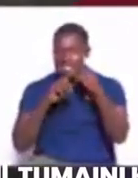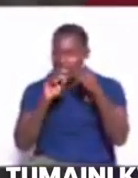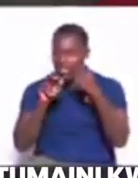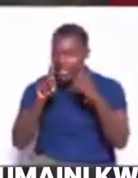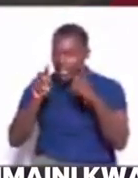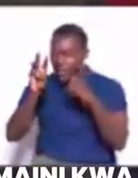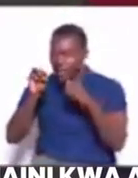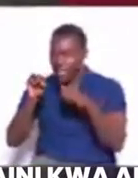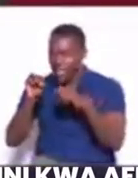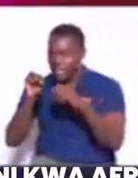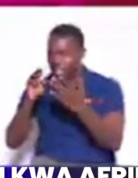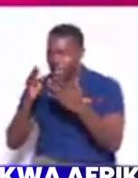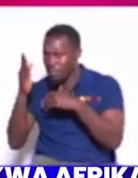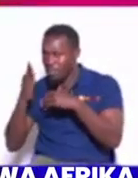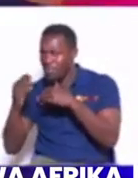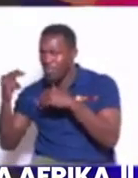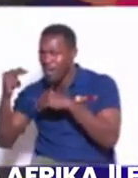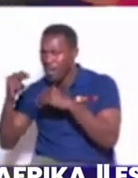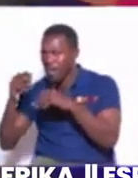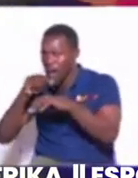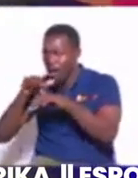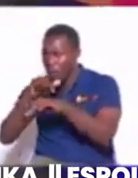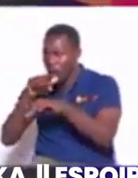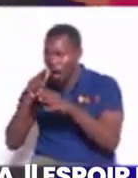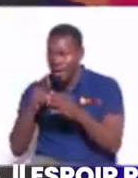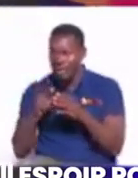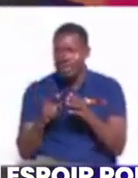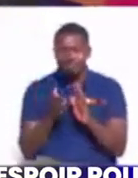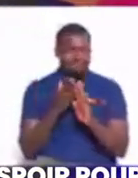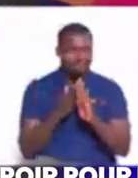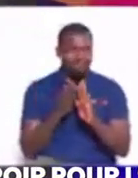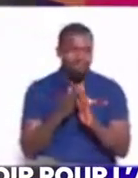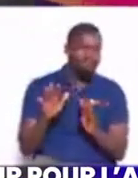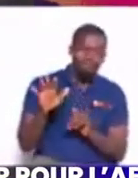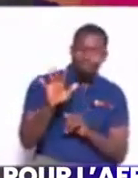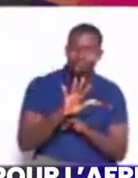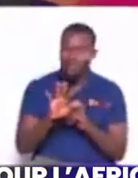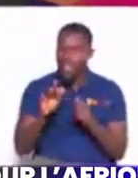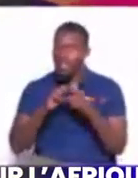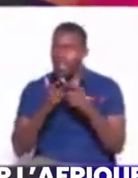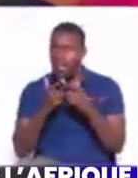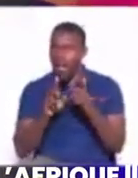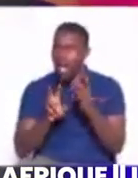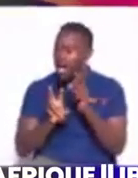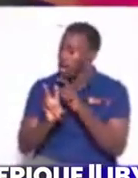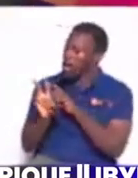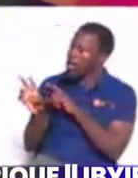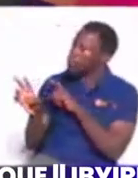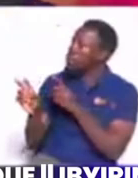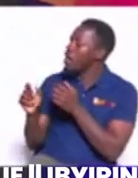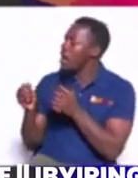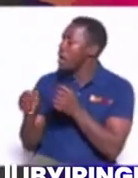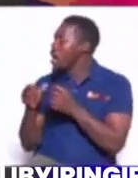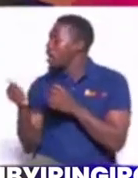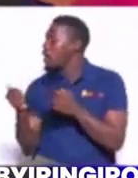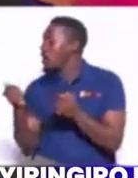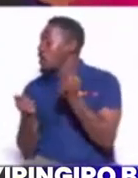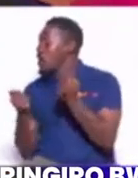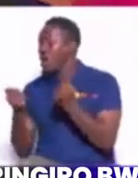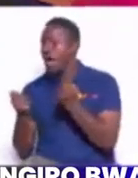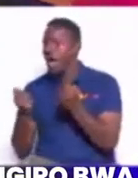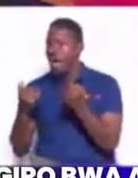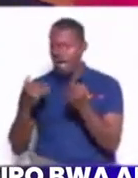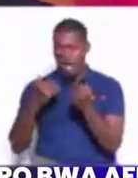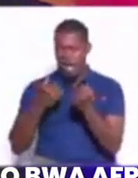maybe 10 miles an hour over the speed limit. And pretty soon, I saw a car behind me, and it had a red light on top